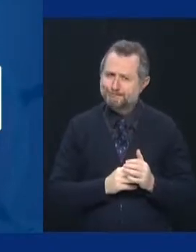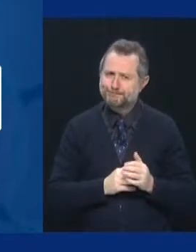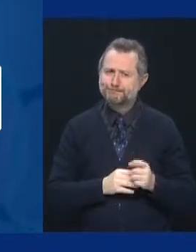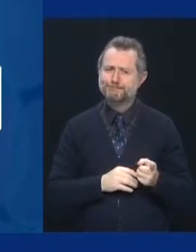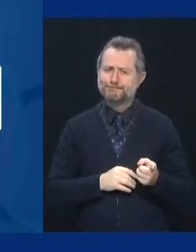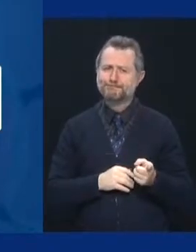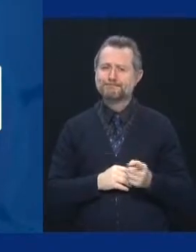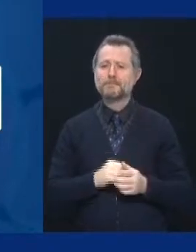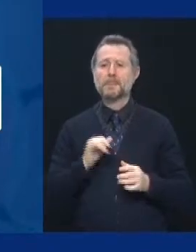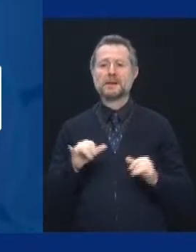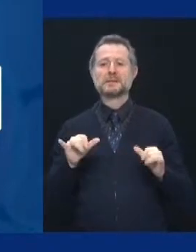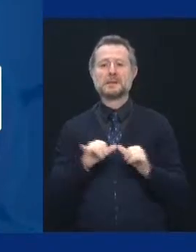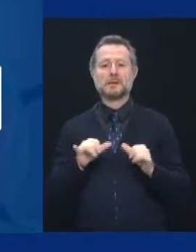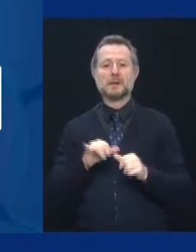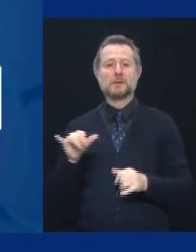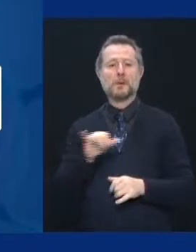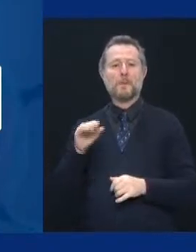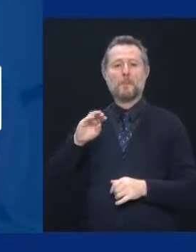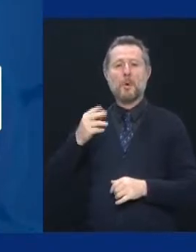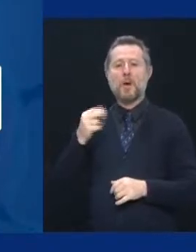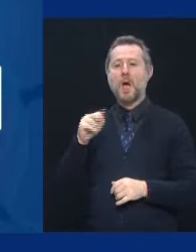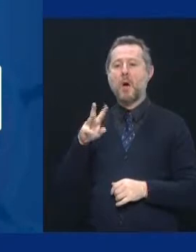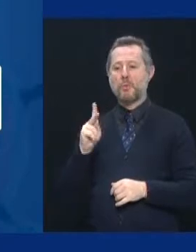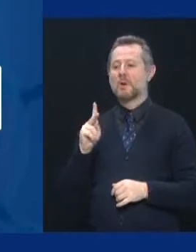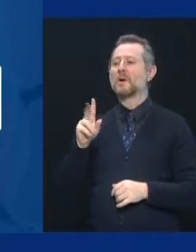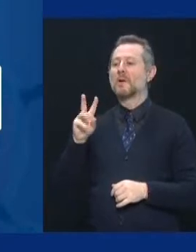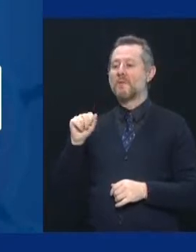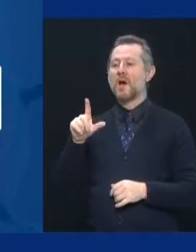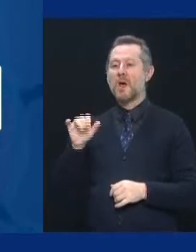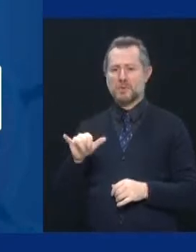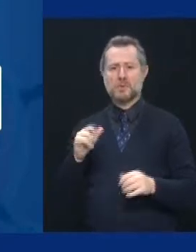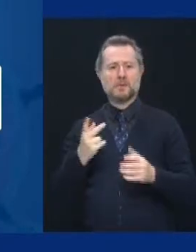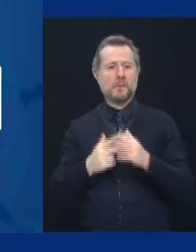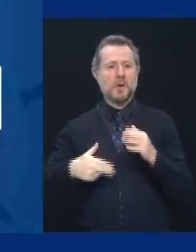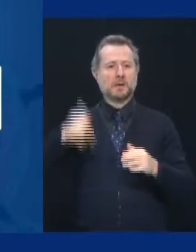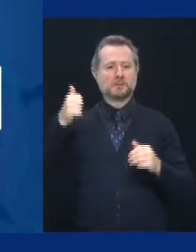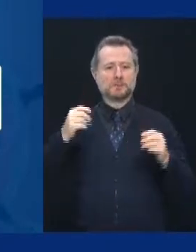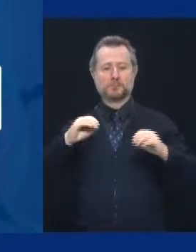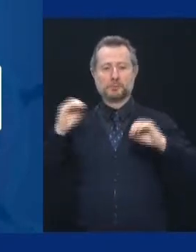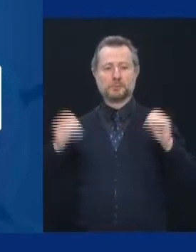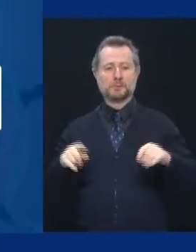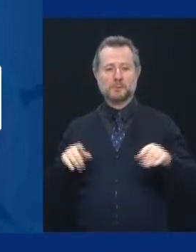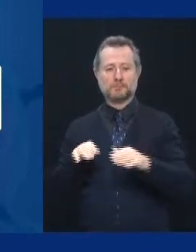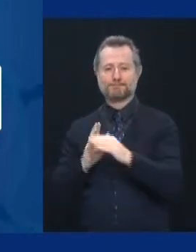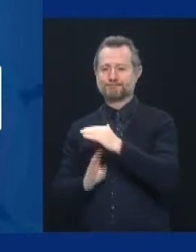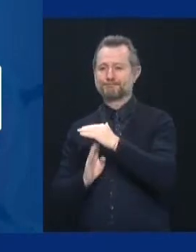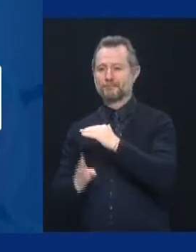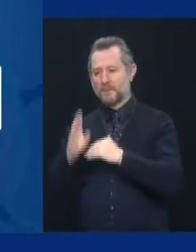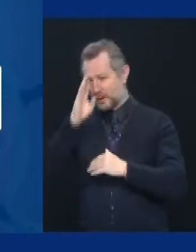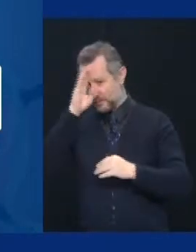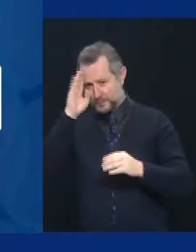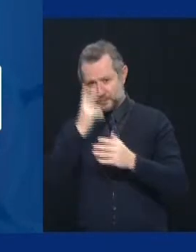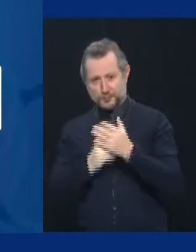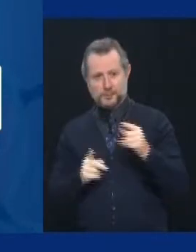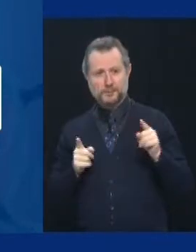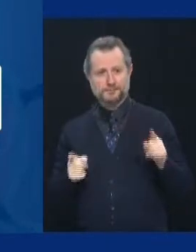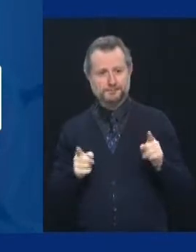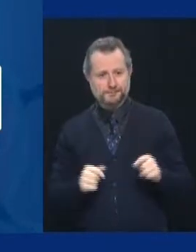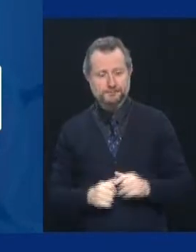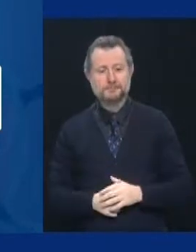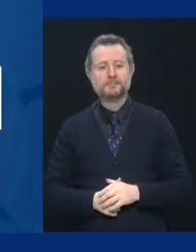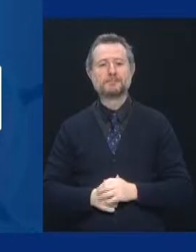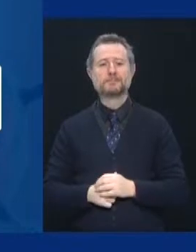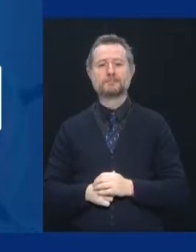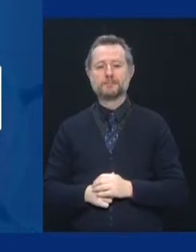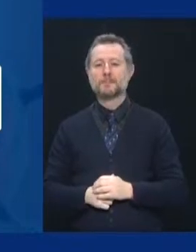Valley, has the highest percentage of people hospitalized. There is a